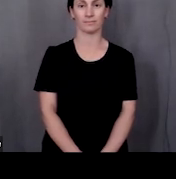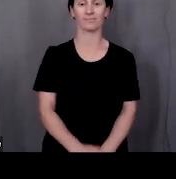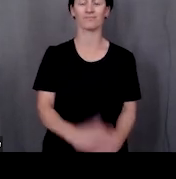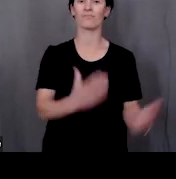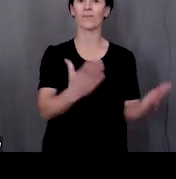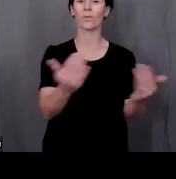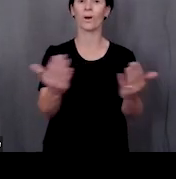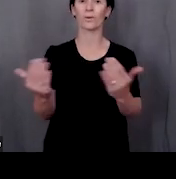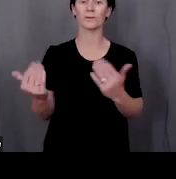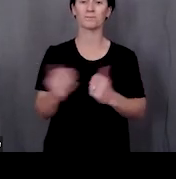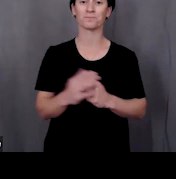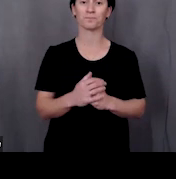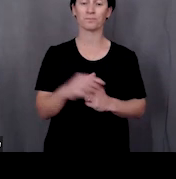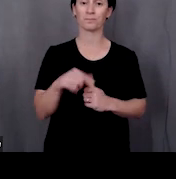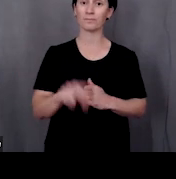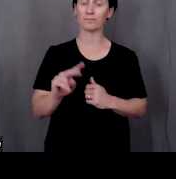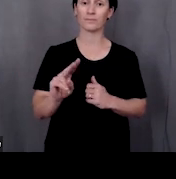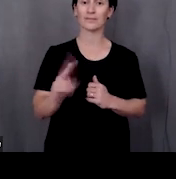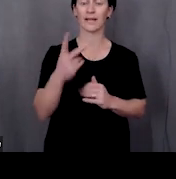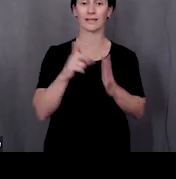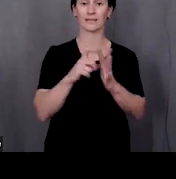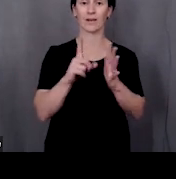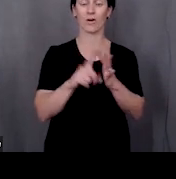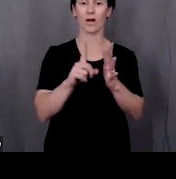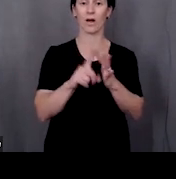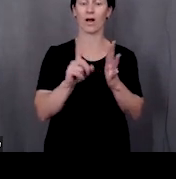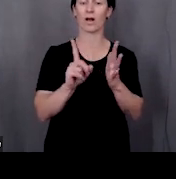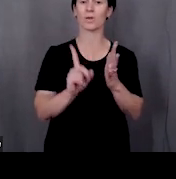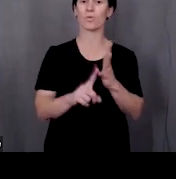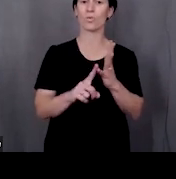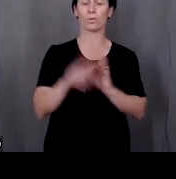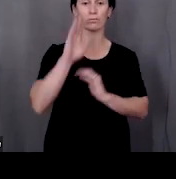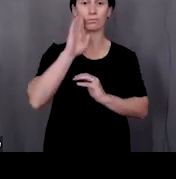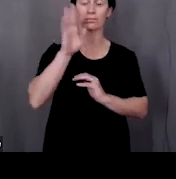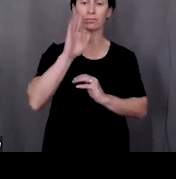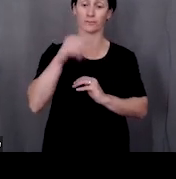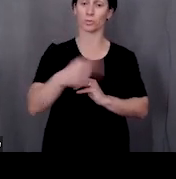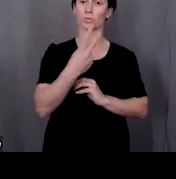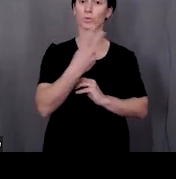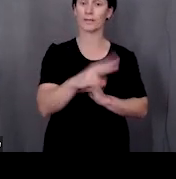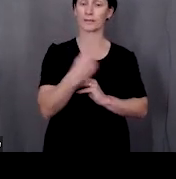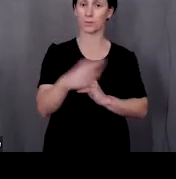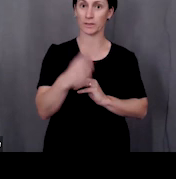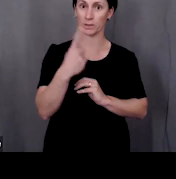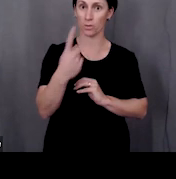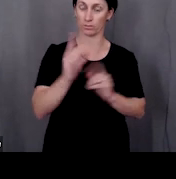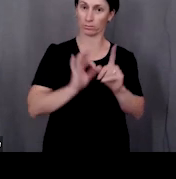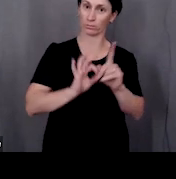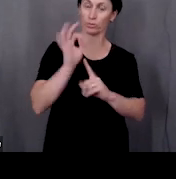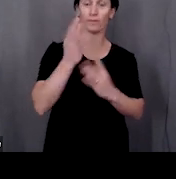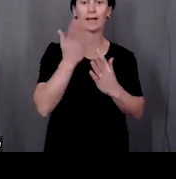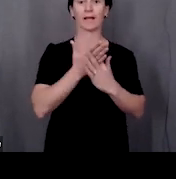Welcome to the second DIIU webinar for 2021, Improving Access to Primary Care